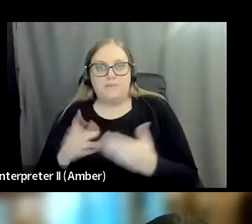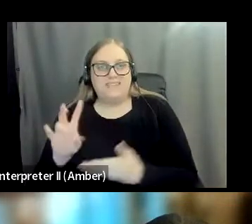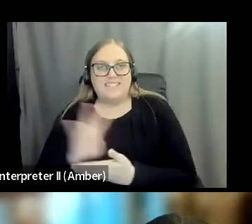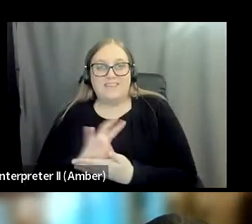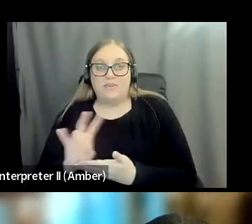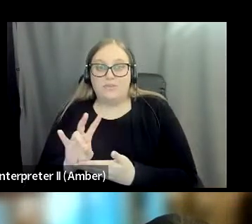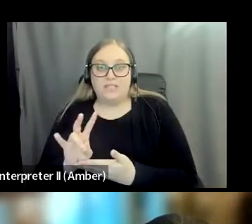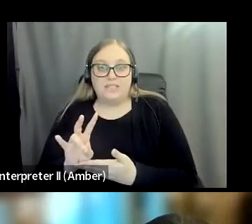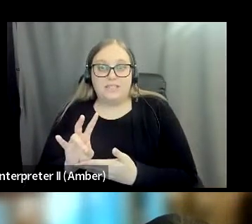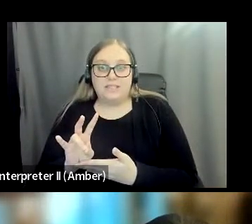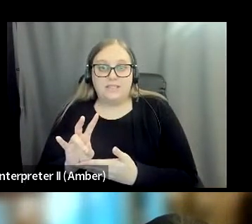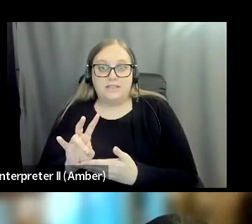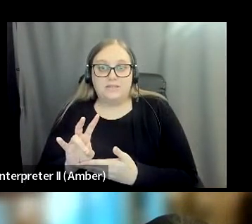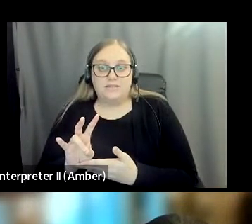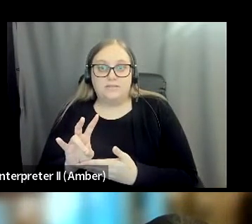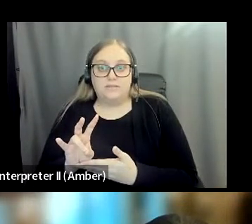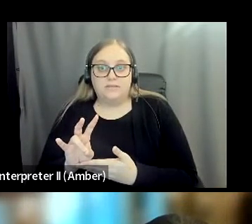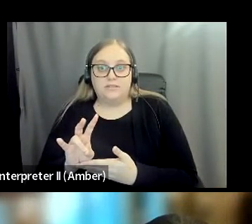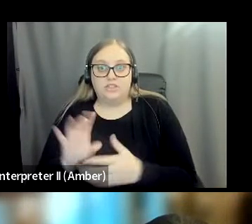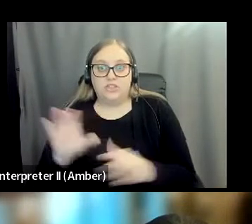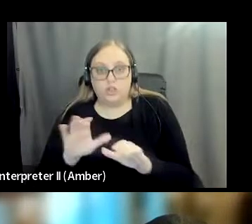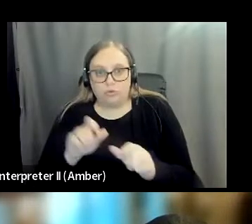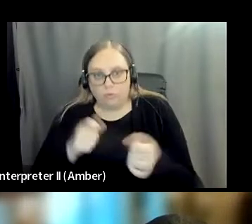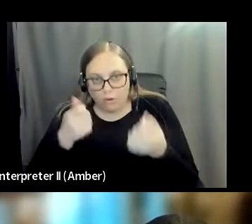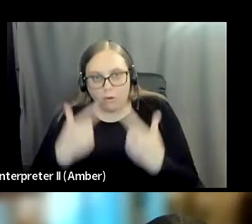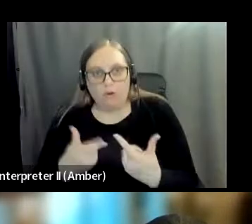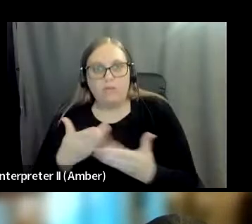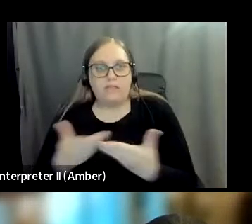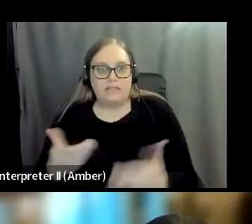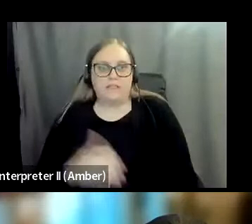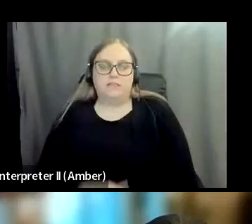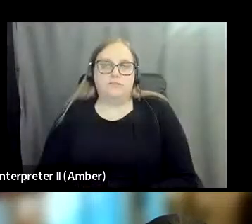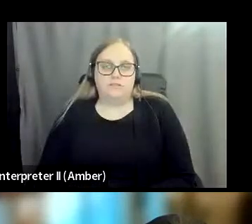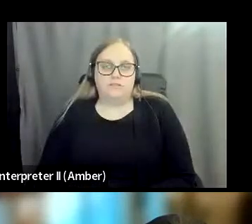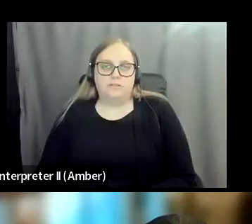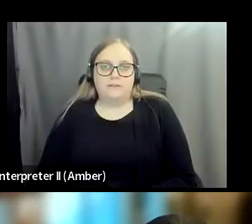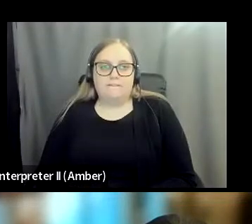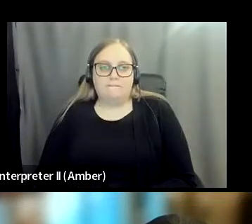weeks here to do all the things.